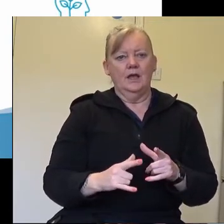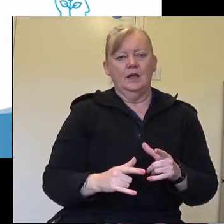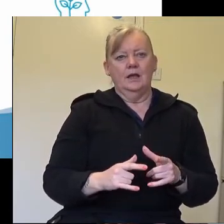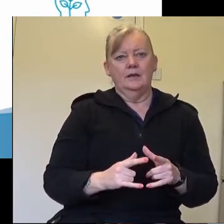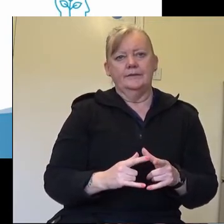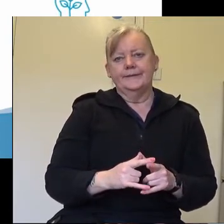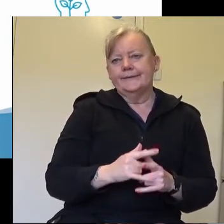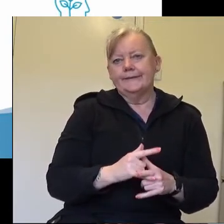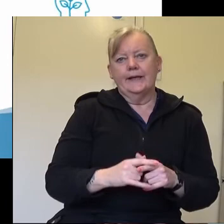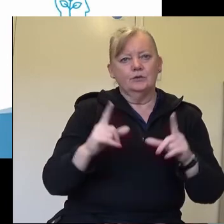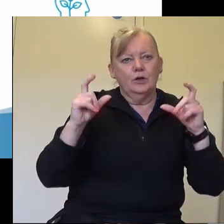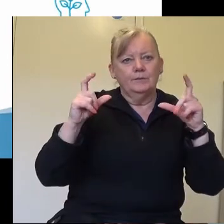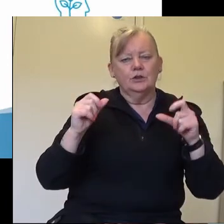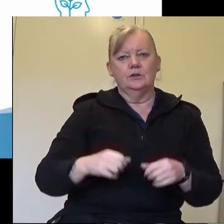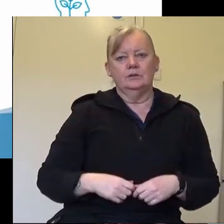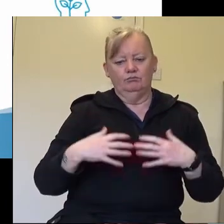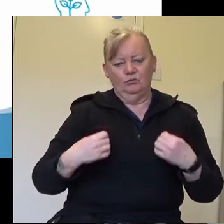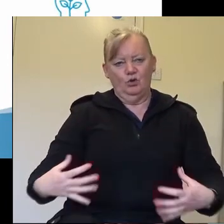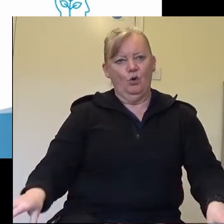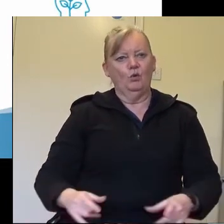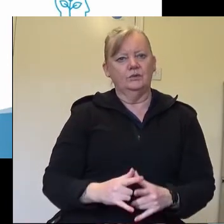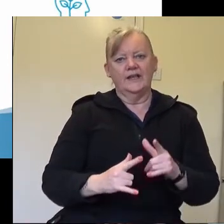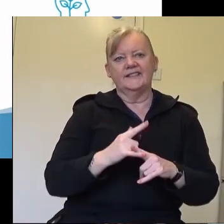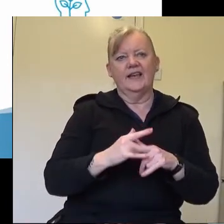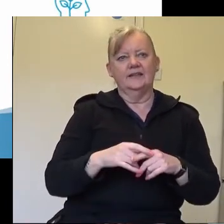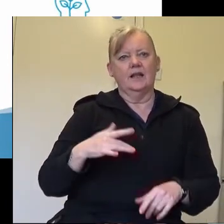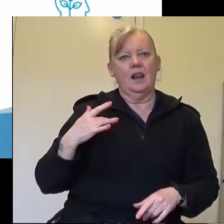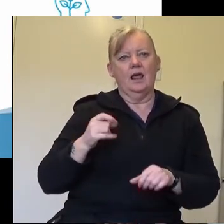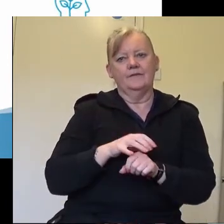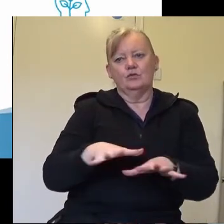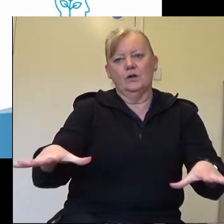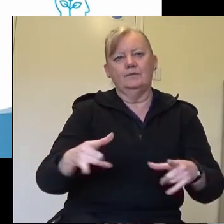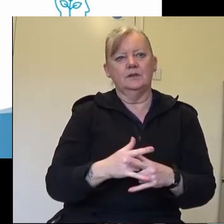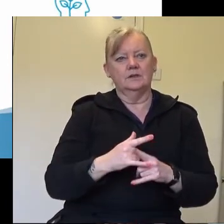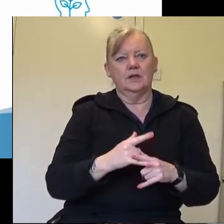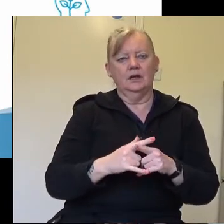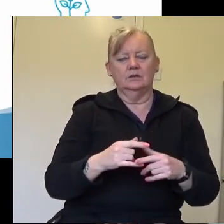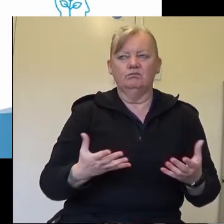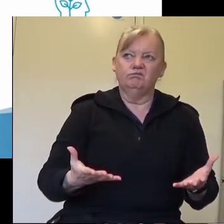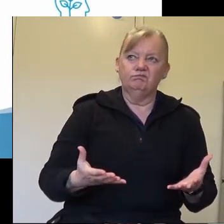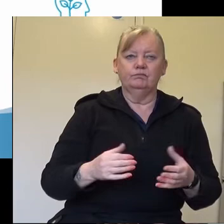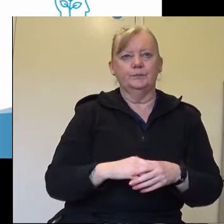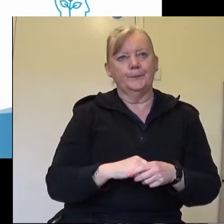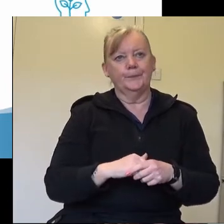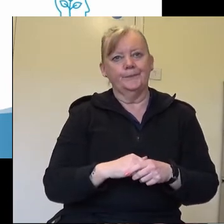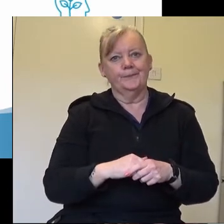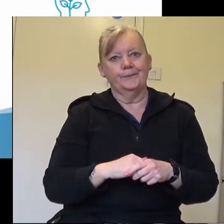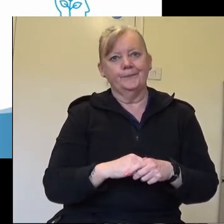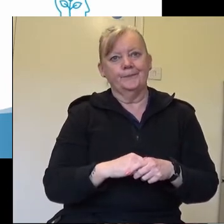obviously sexual images, nudes, sex, live streaming sex,